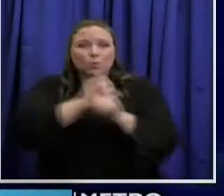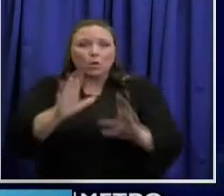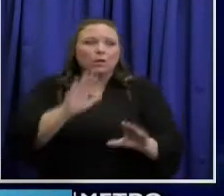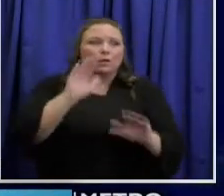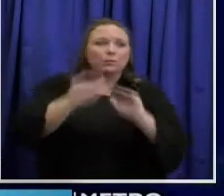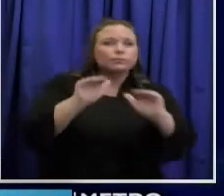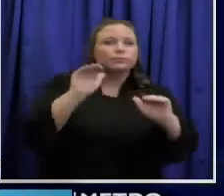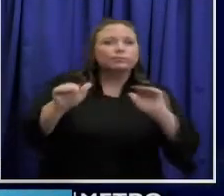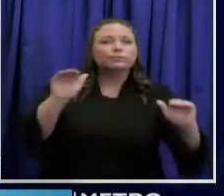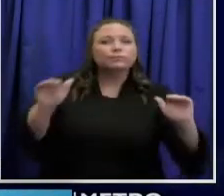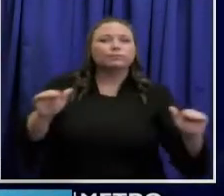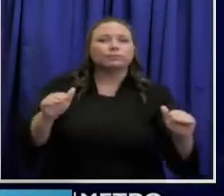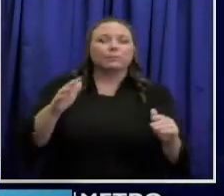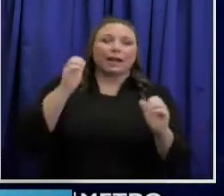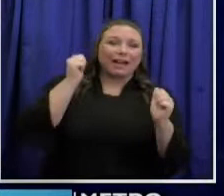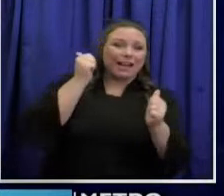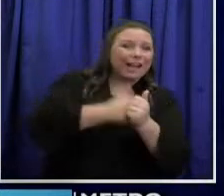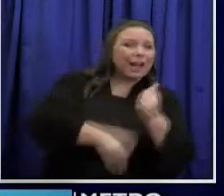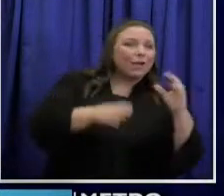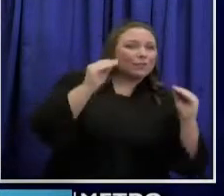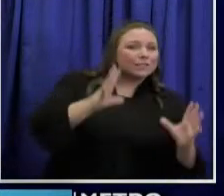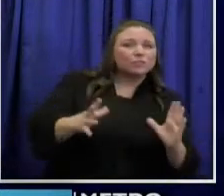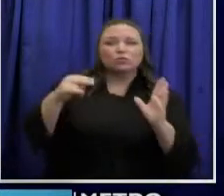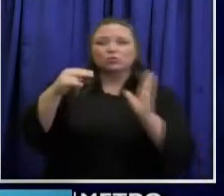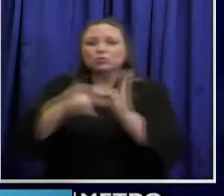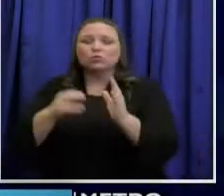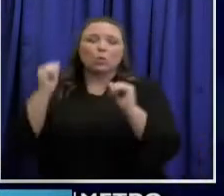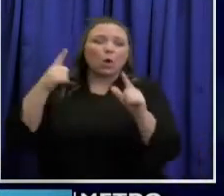reminding people, every teacher, every nurse, all